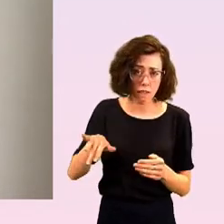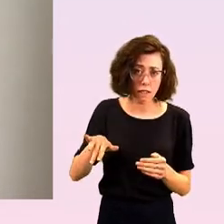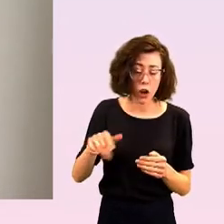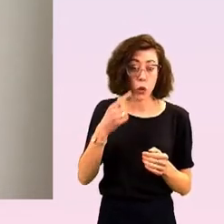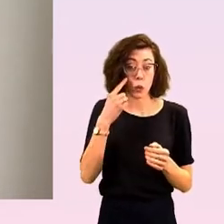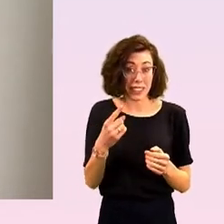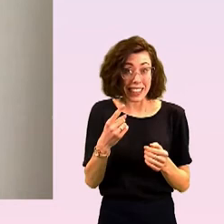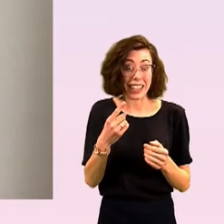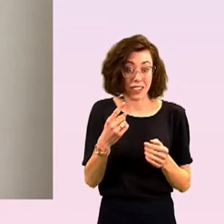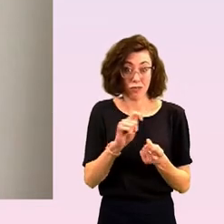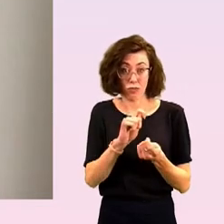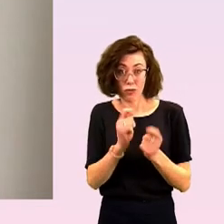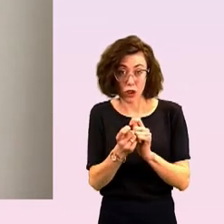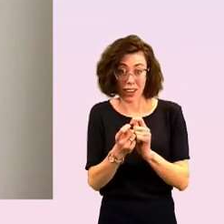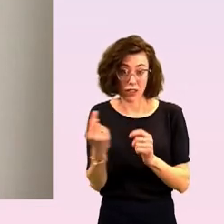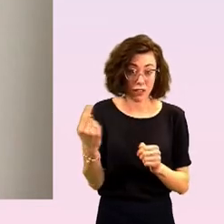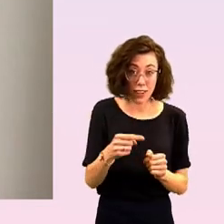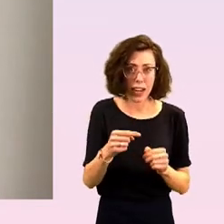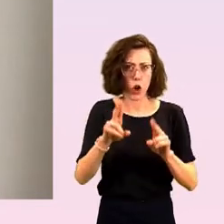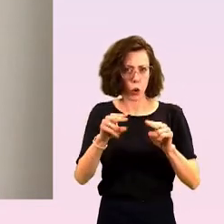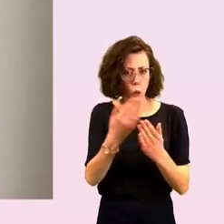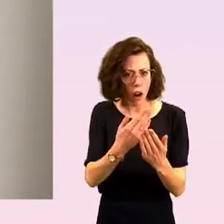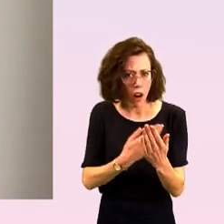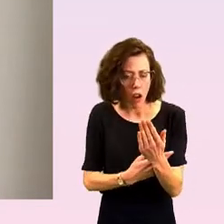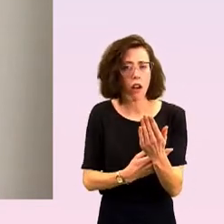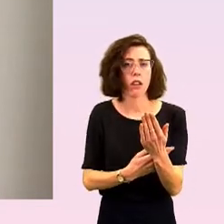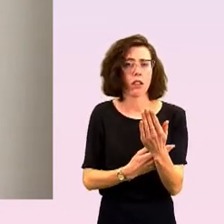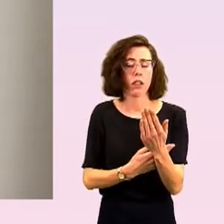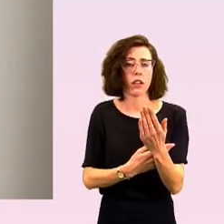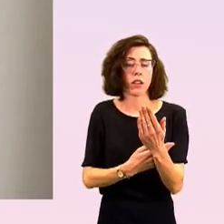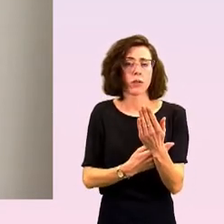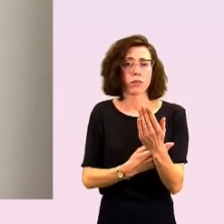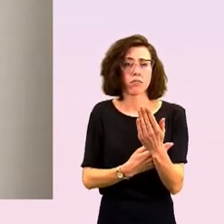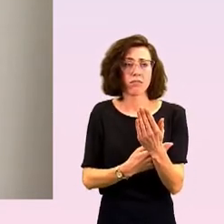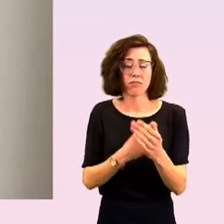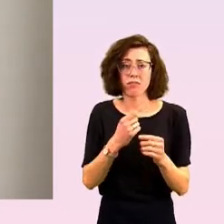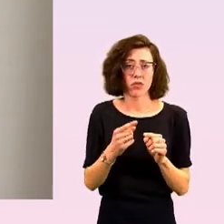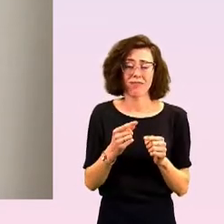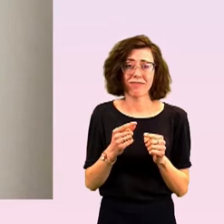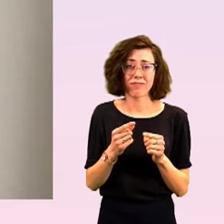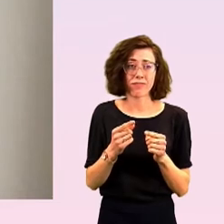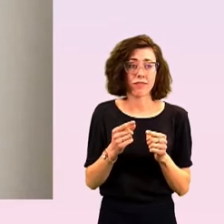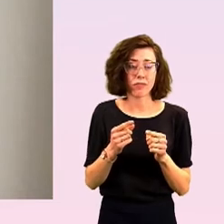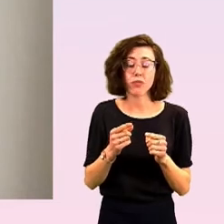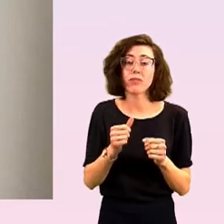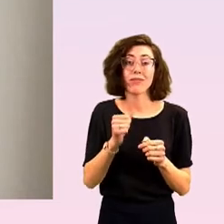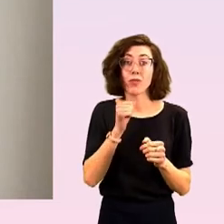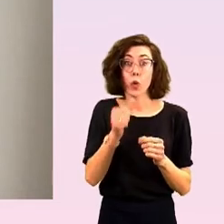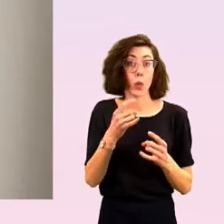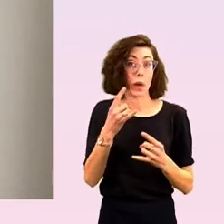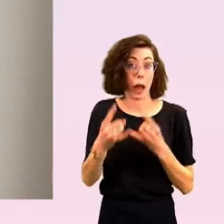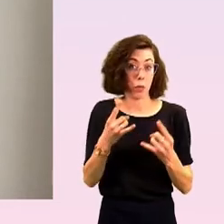reforms and new piece of legislation enacted. Nothing was ever going to happen. Very little was ever going to happen